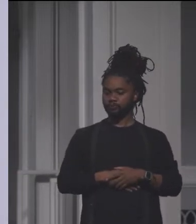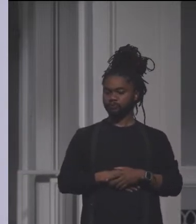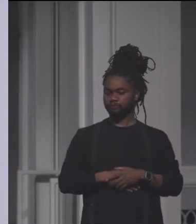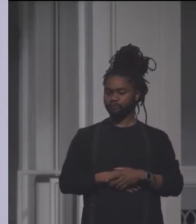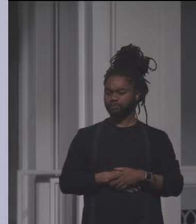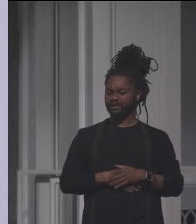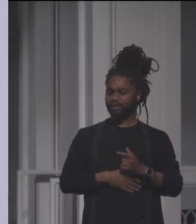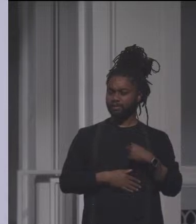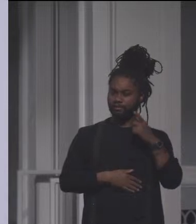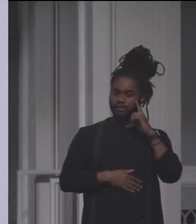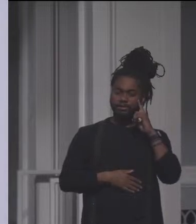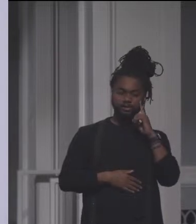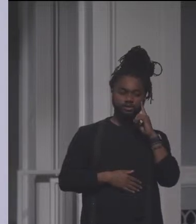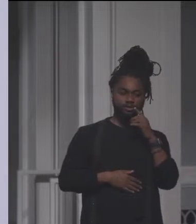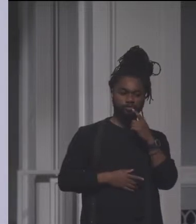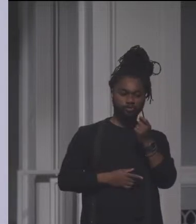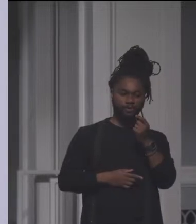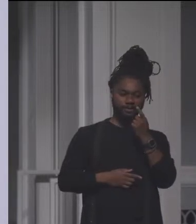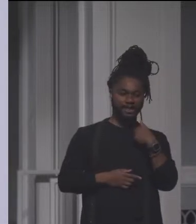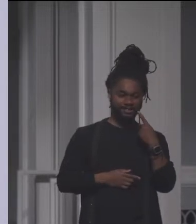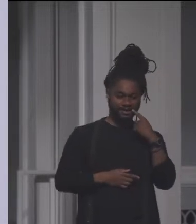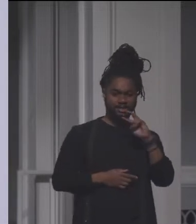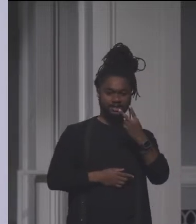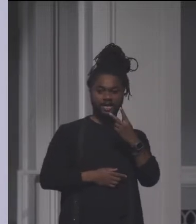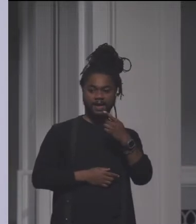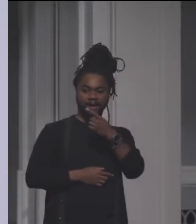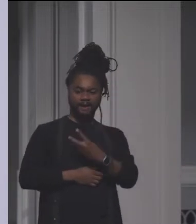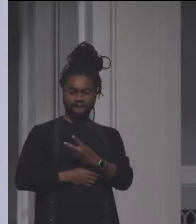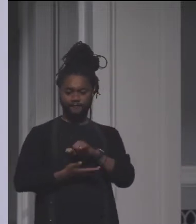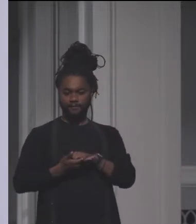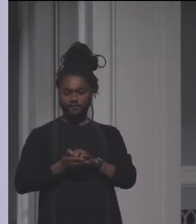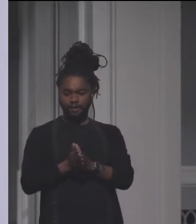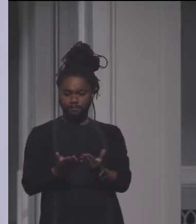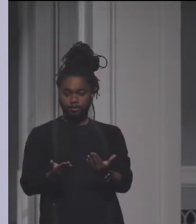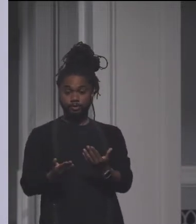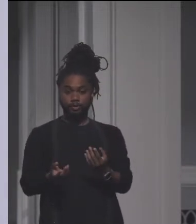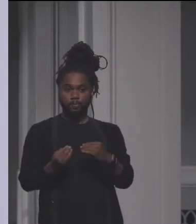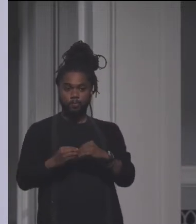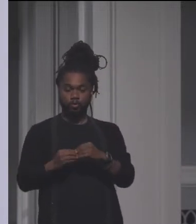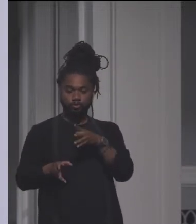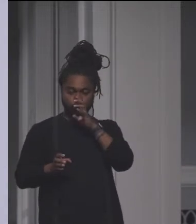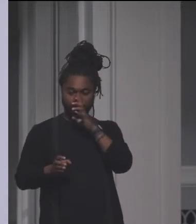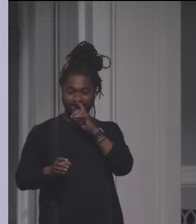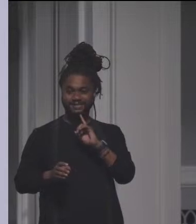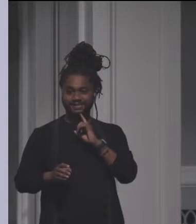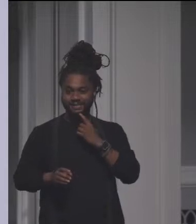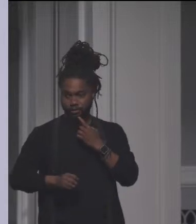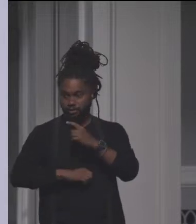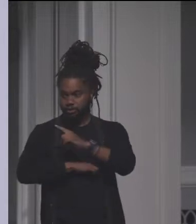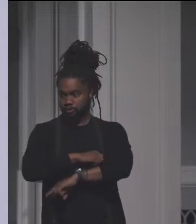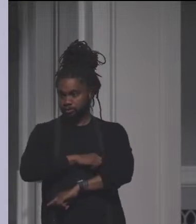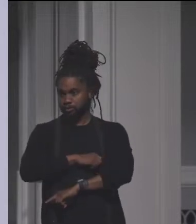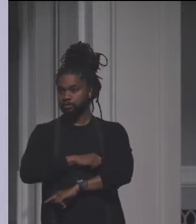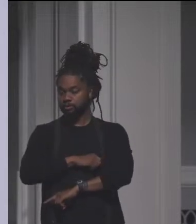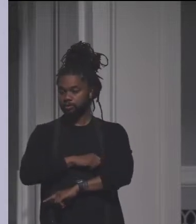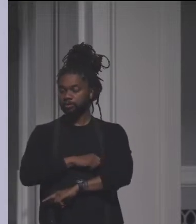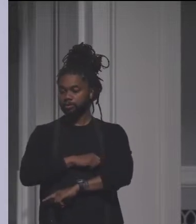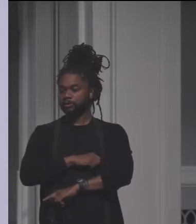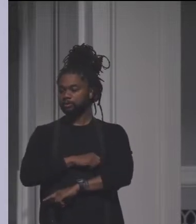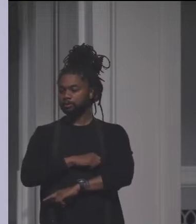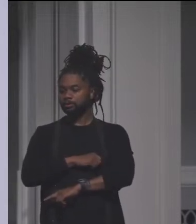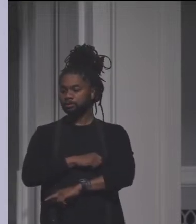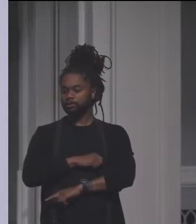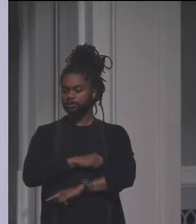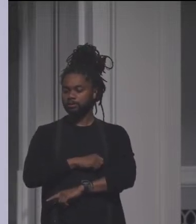that. Because, I mean, in the second half of the Middle Ages, there are more serious consequences sometimes to being found out,